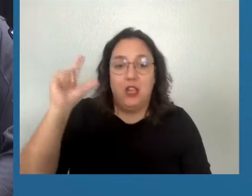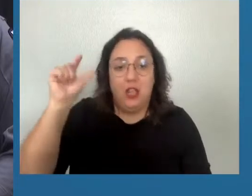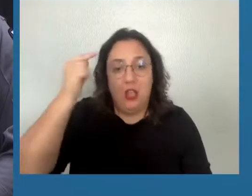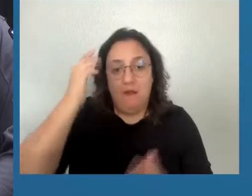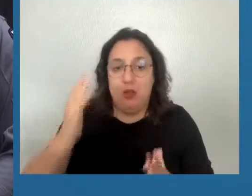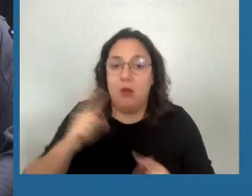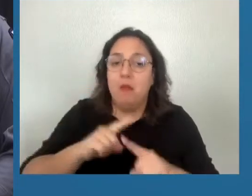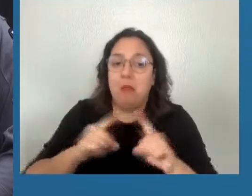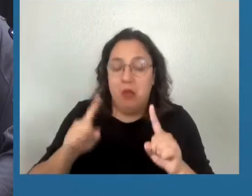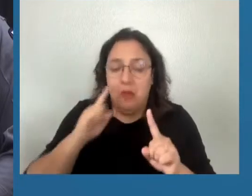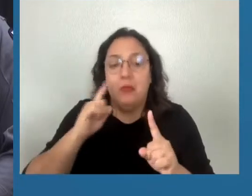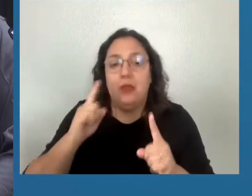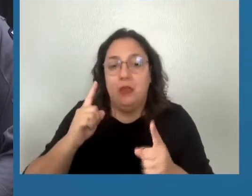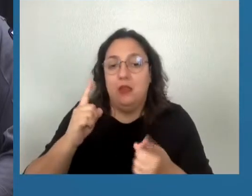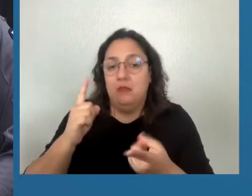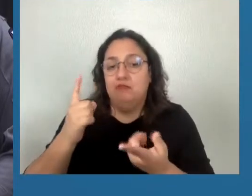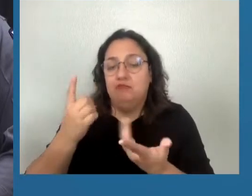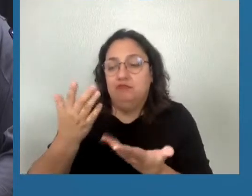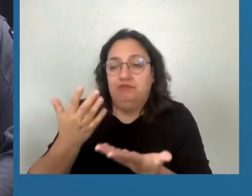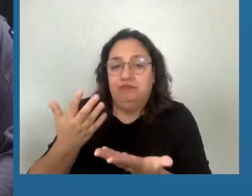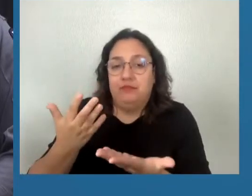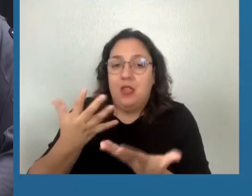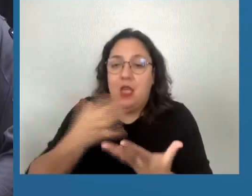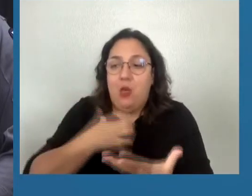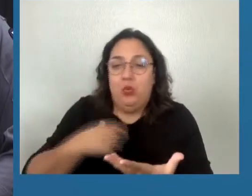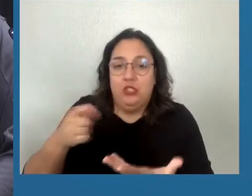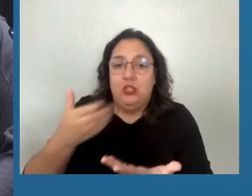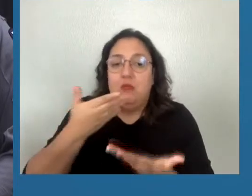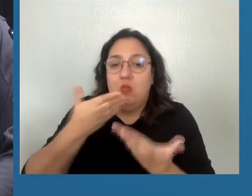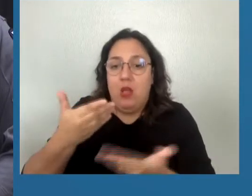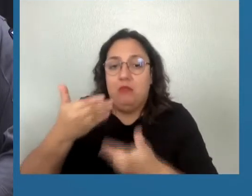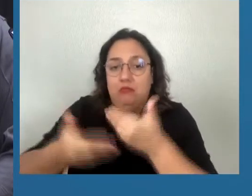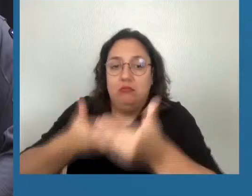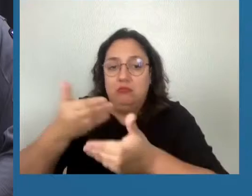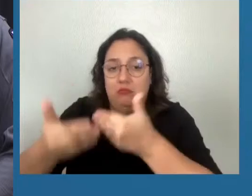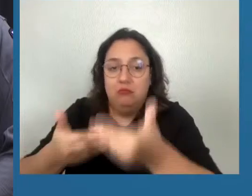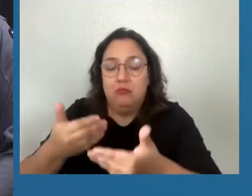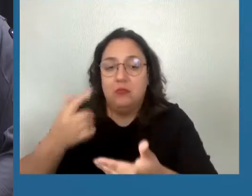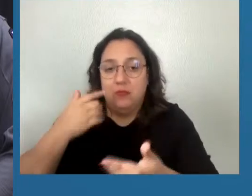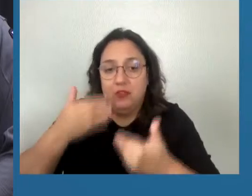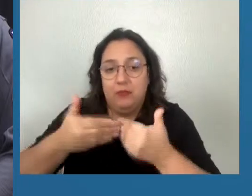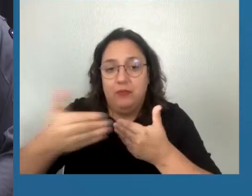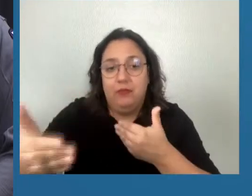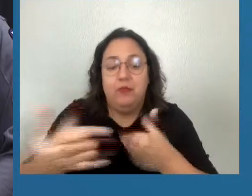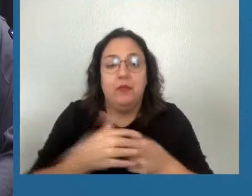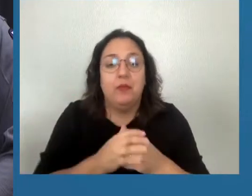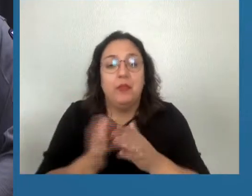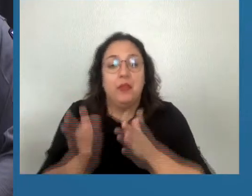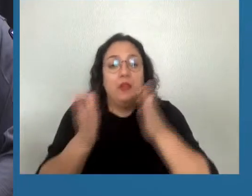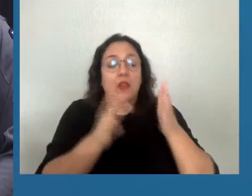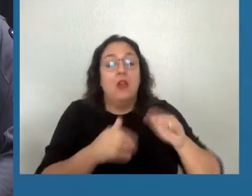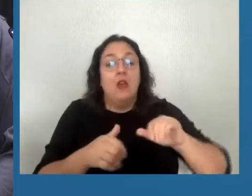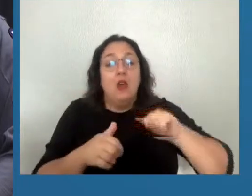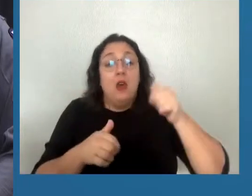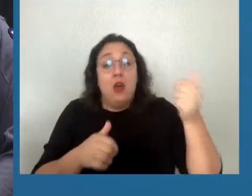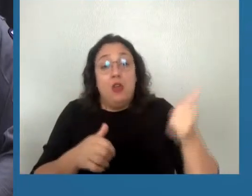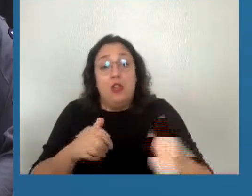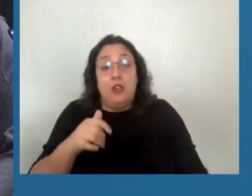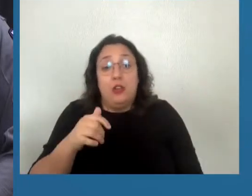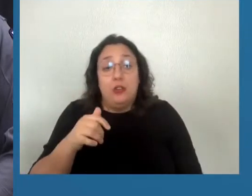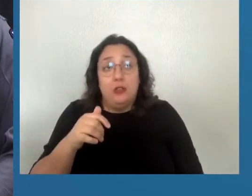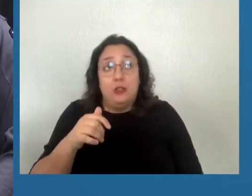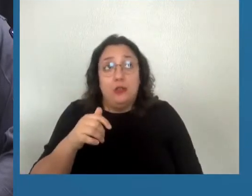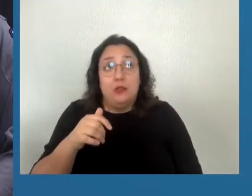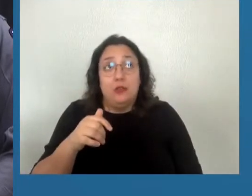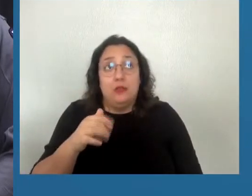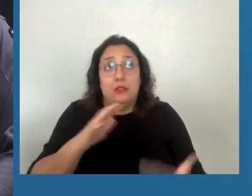Governor, is your, what you said about the city of New York also apply for the Democratic situation in the city of Buffalo, where you have the Democratic Party has endorsed Sean